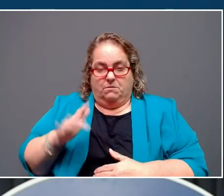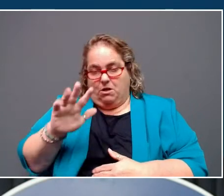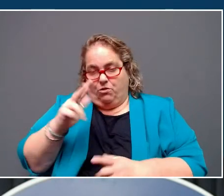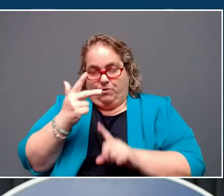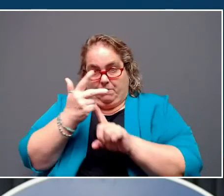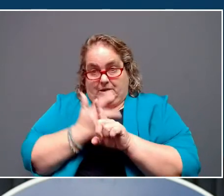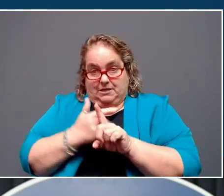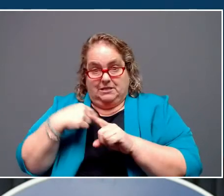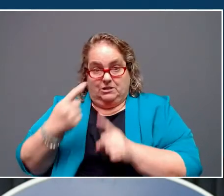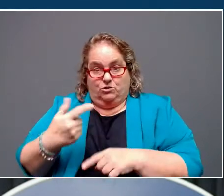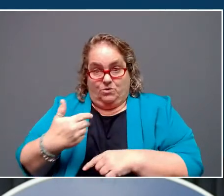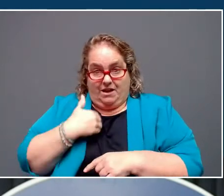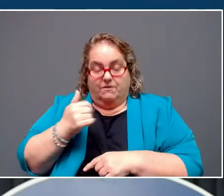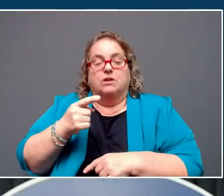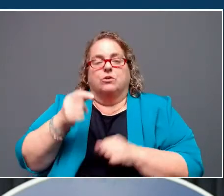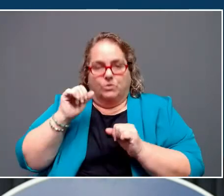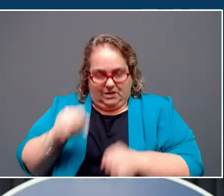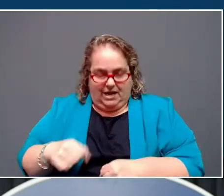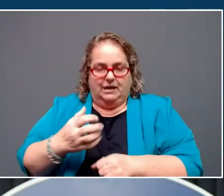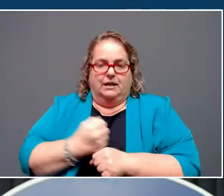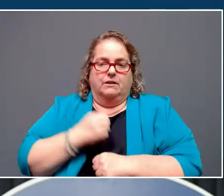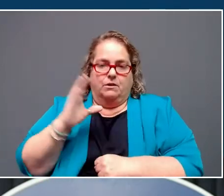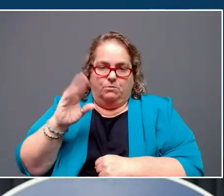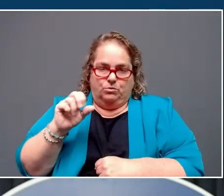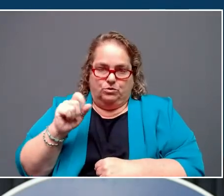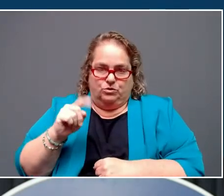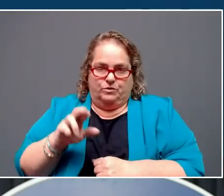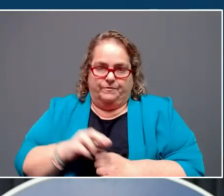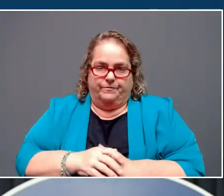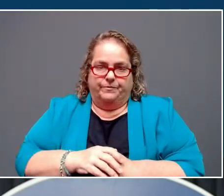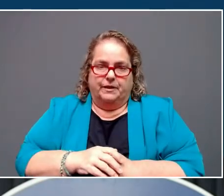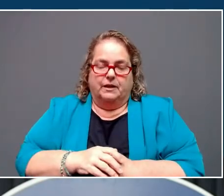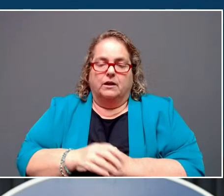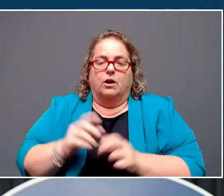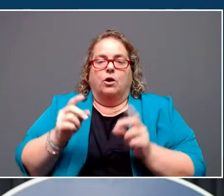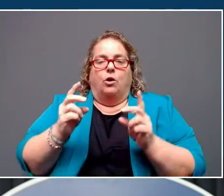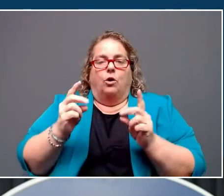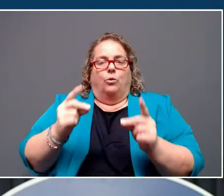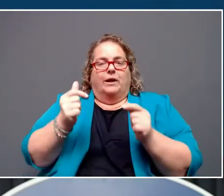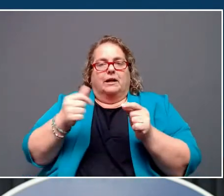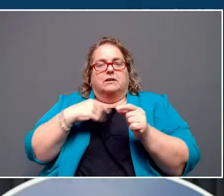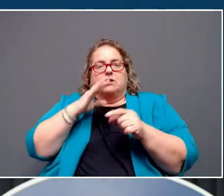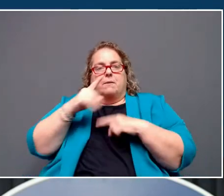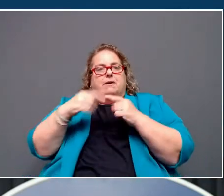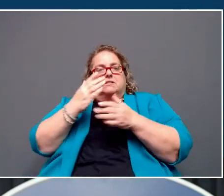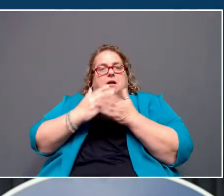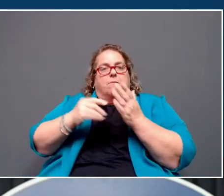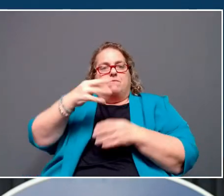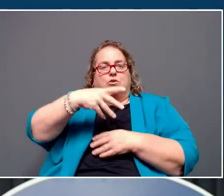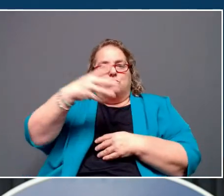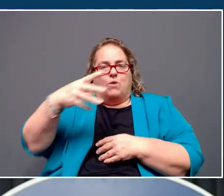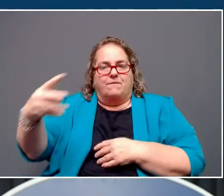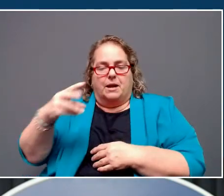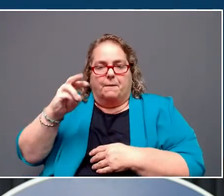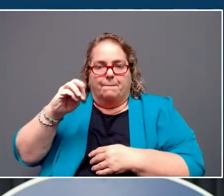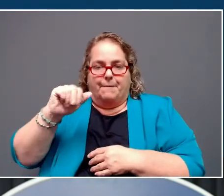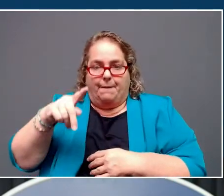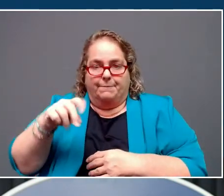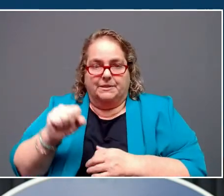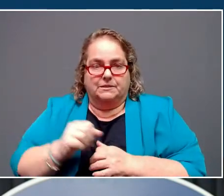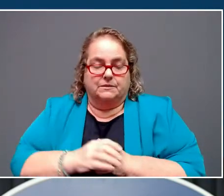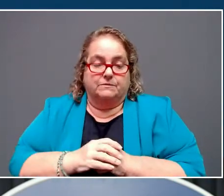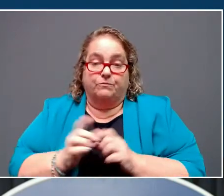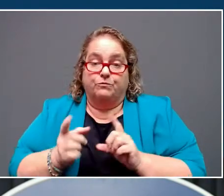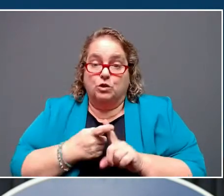it that you're eligible for the booster. Let's quickly go over some of the graphs and maps. Let's first look at our